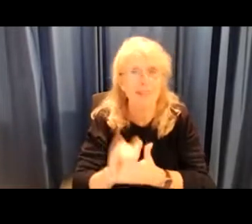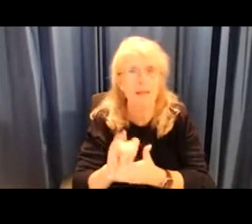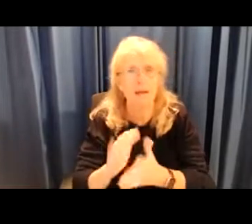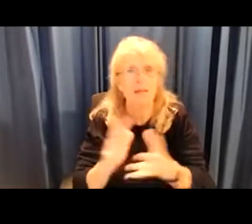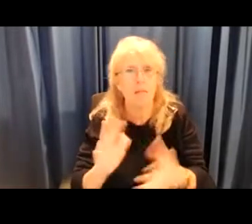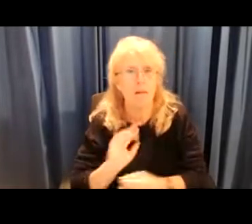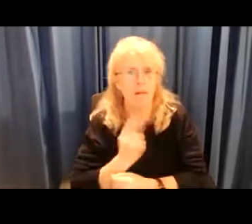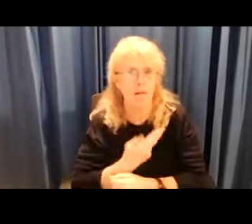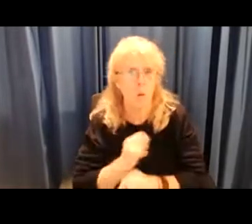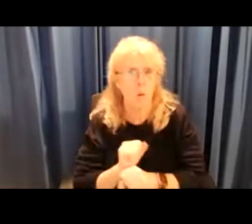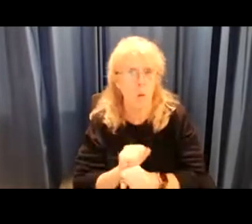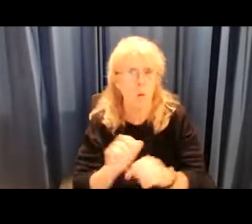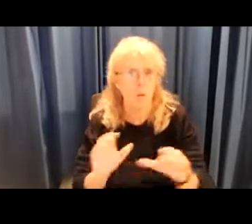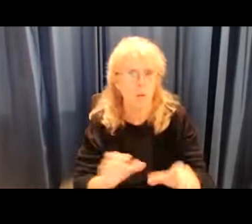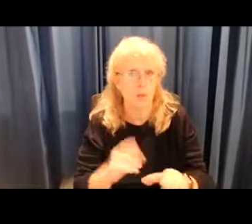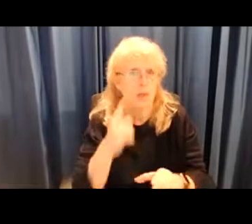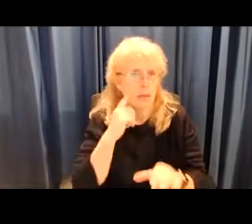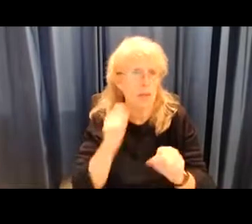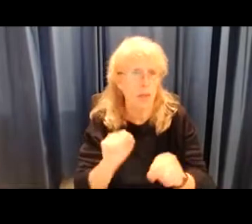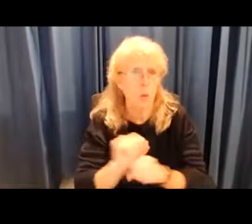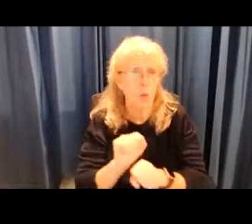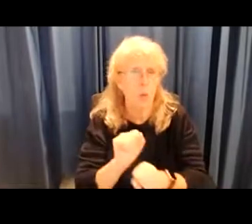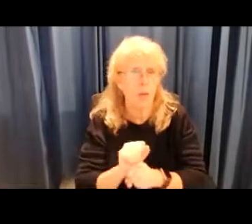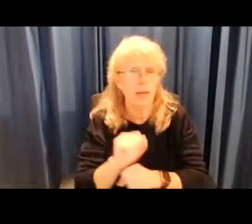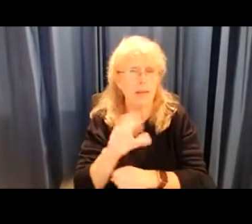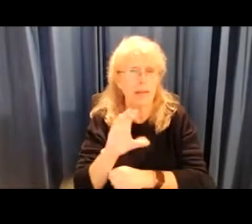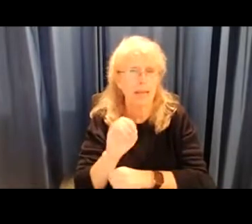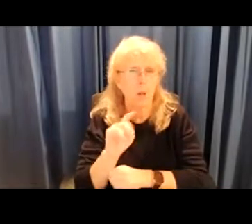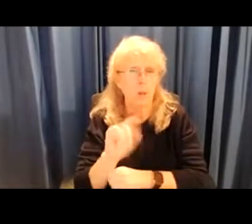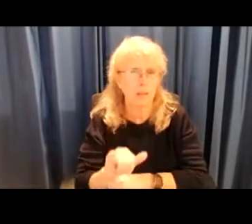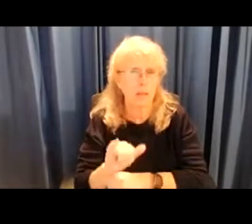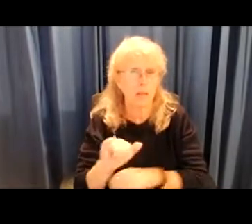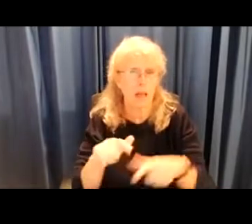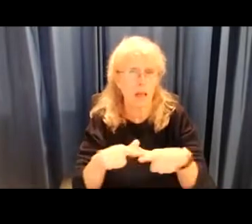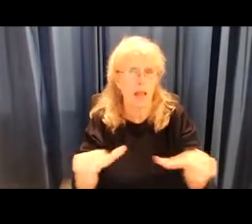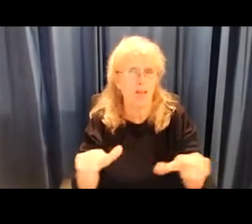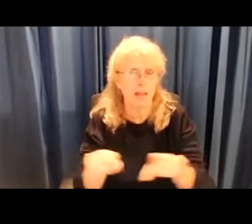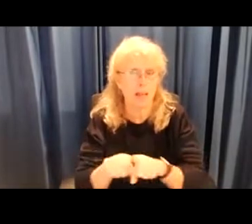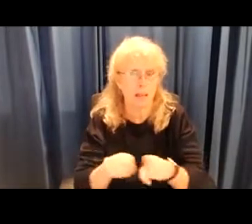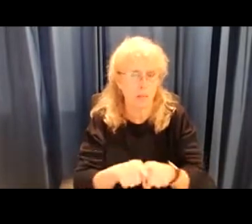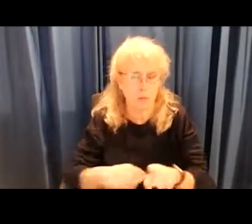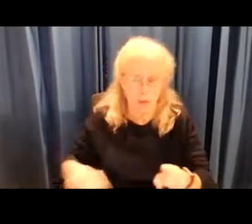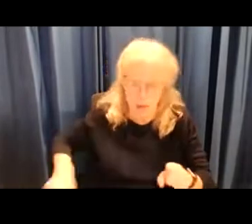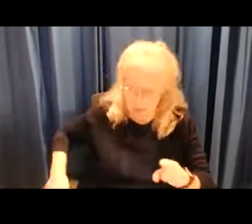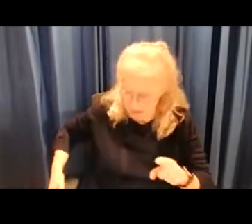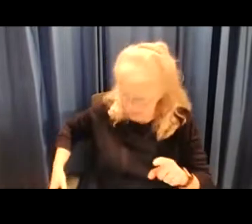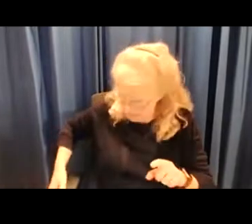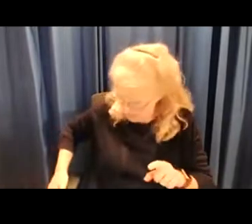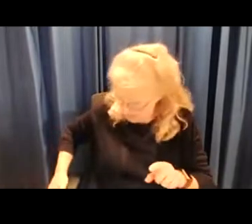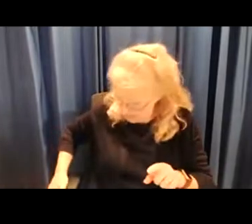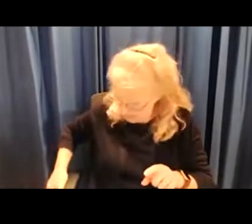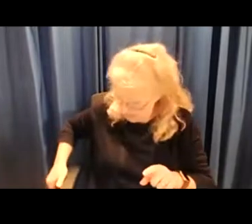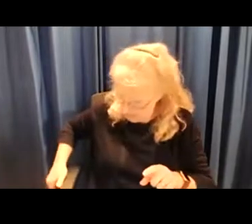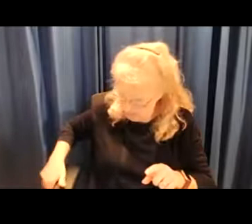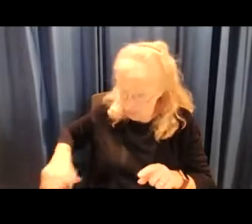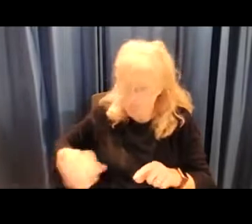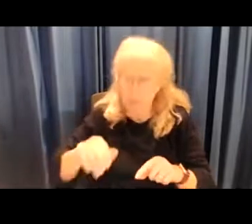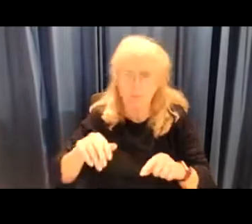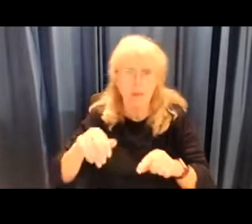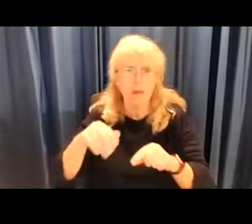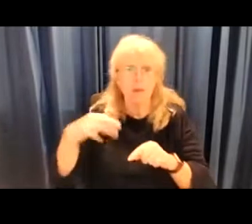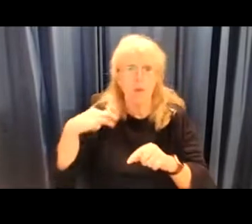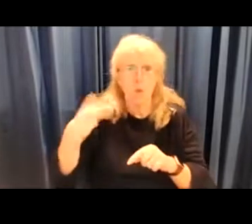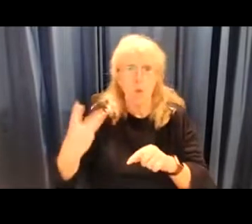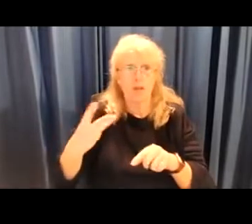think that could work at the county level as well. And Clackamas County has a climate action task force that Washington County could look at to kind